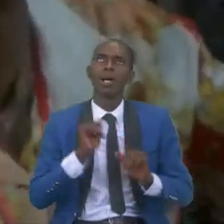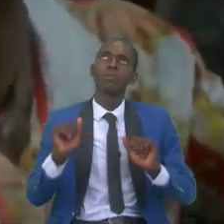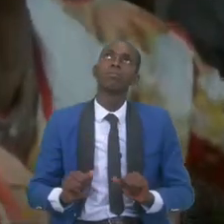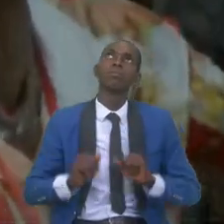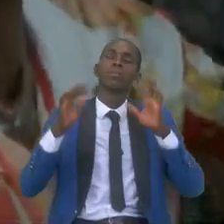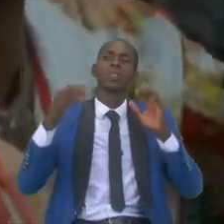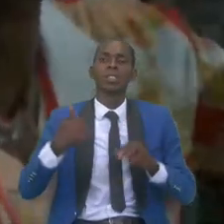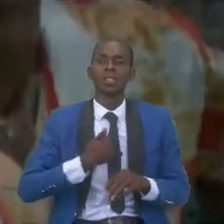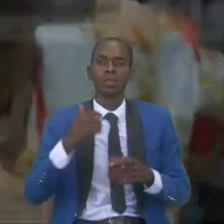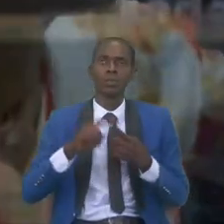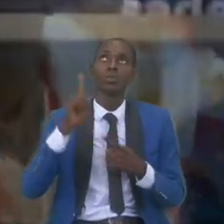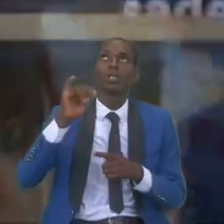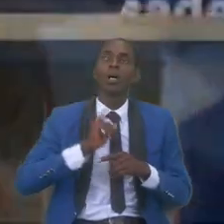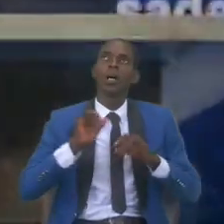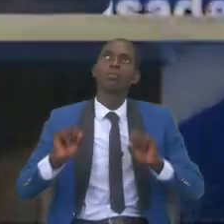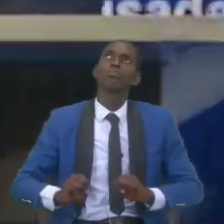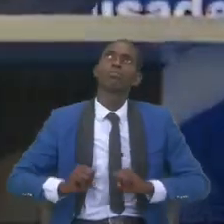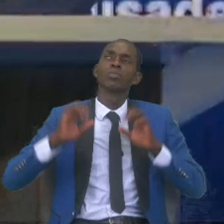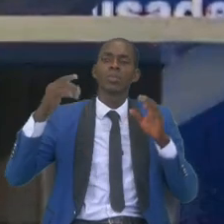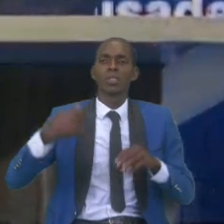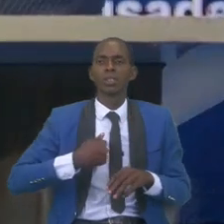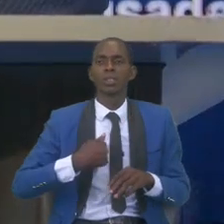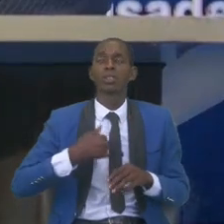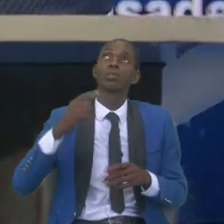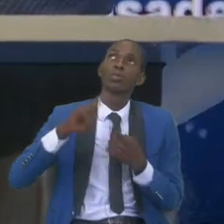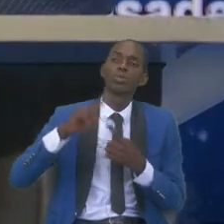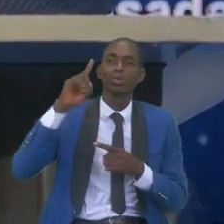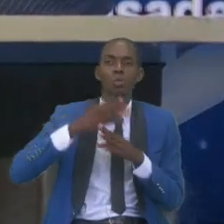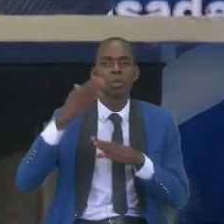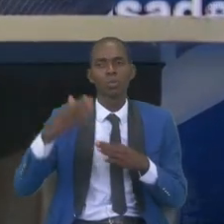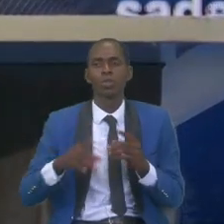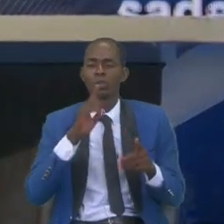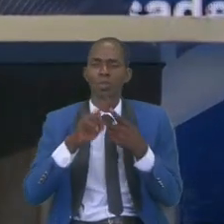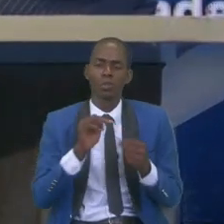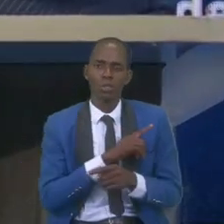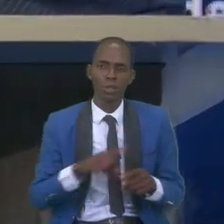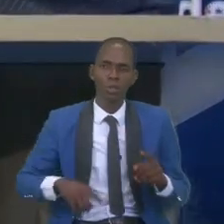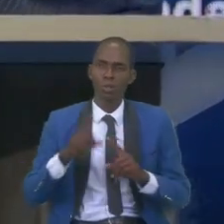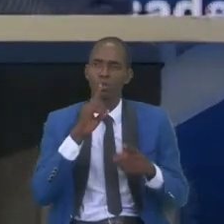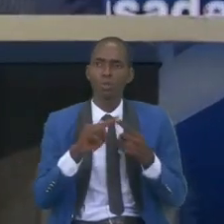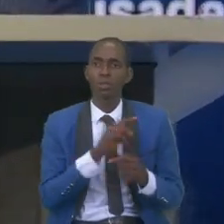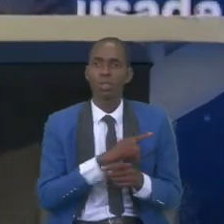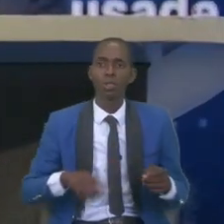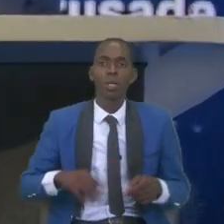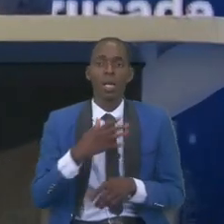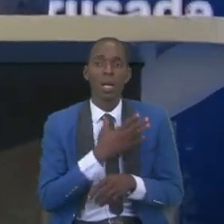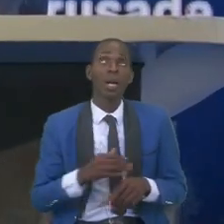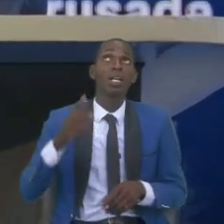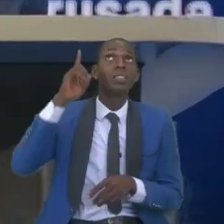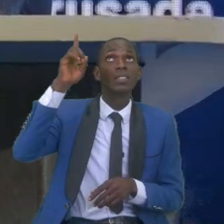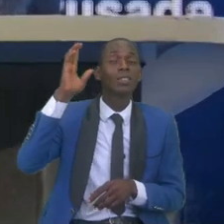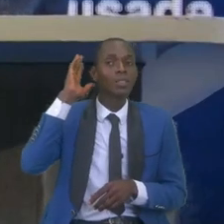I surrender myself completely unto you. Tell him, tell him, tell him. And he will save. He is